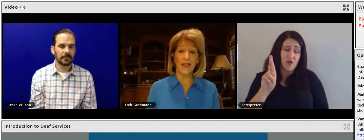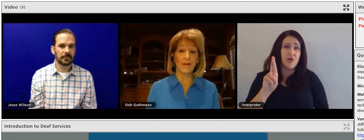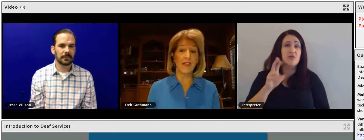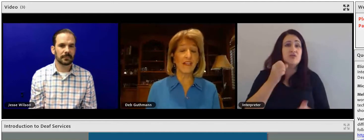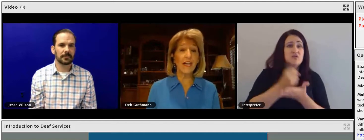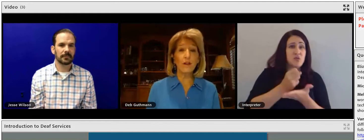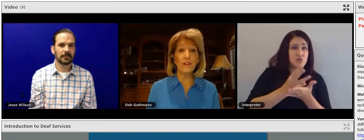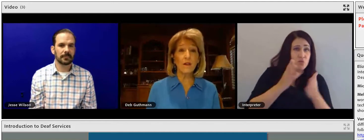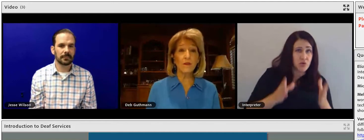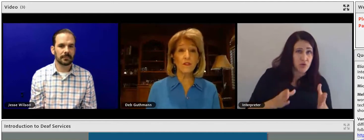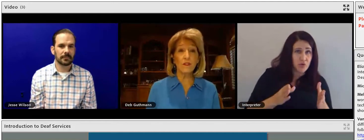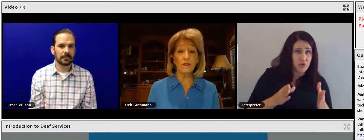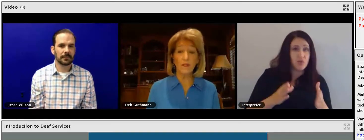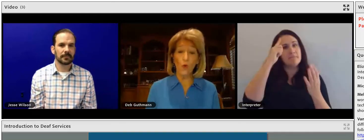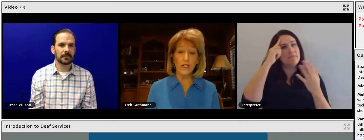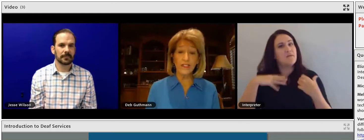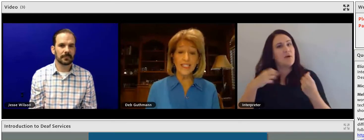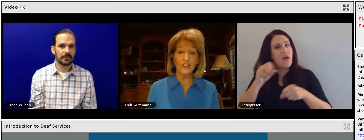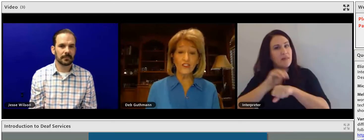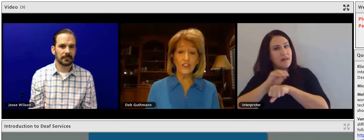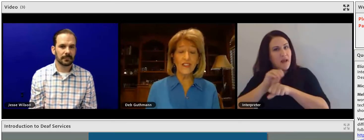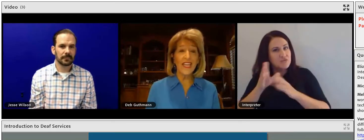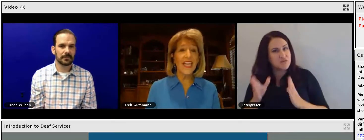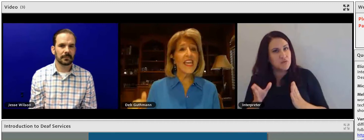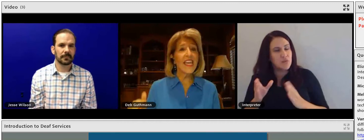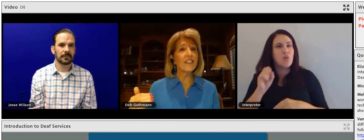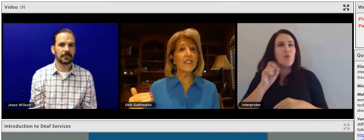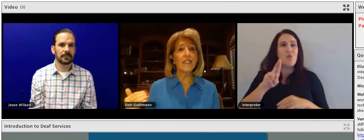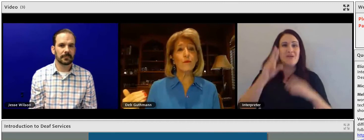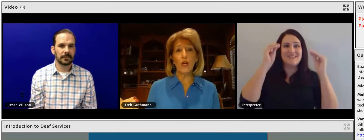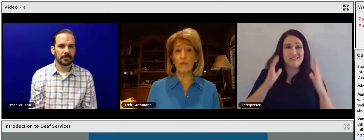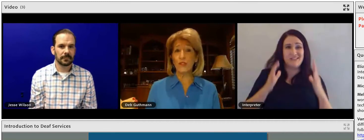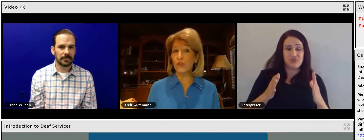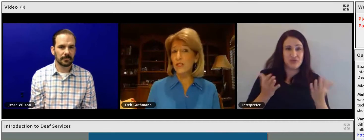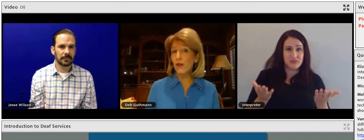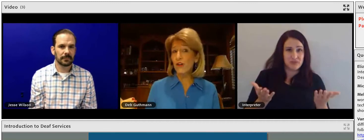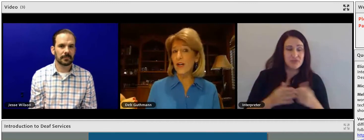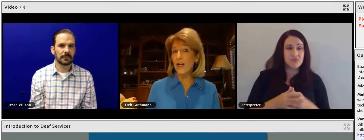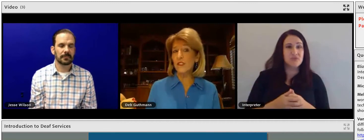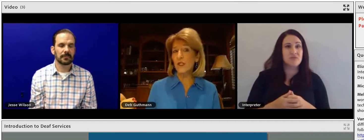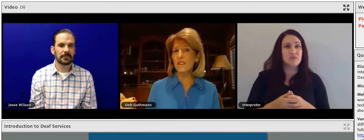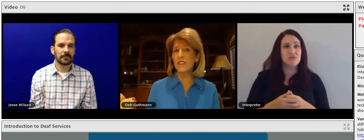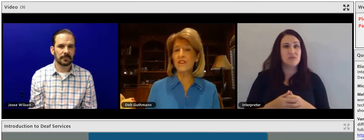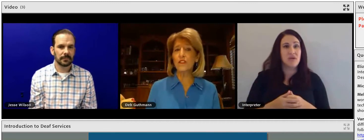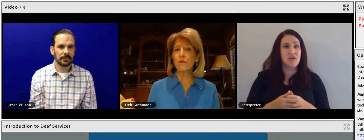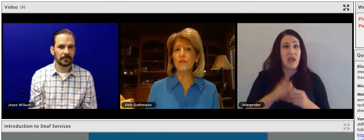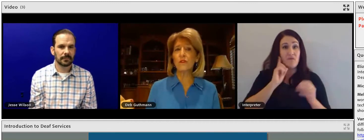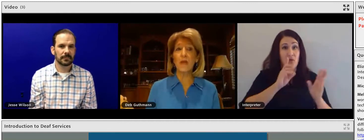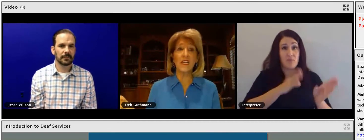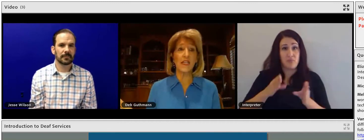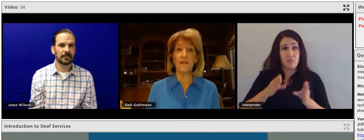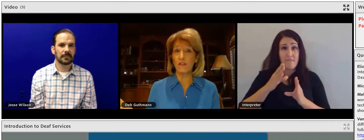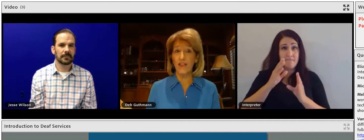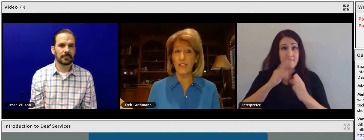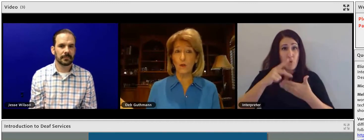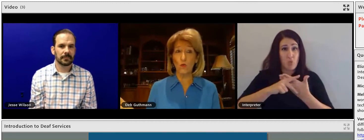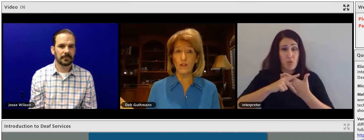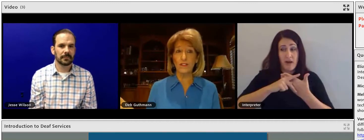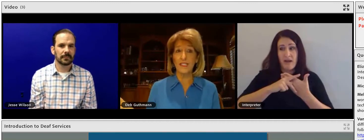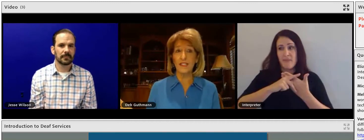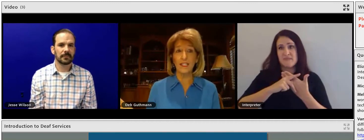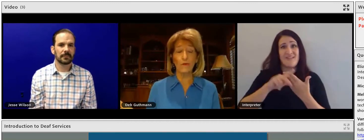social worker, a mental health counselor, or a teacher. And in preparatory programs, those individuals